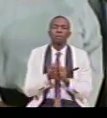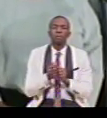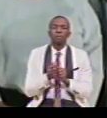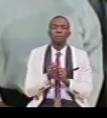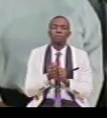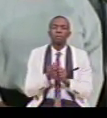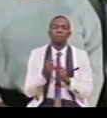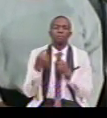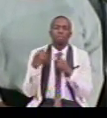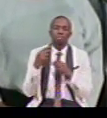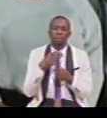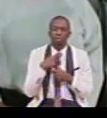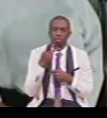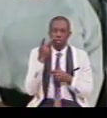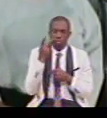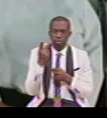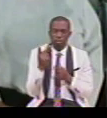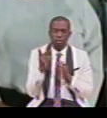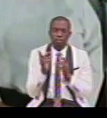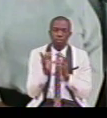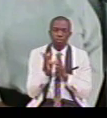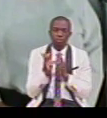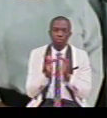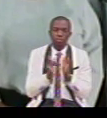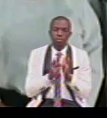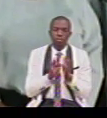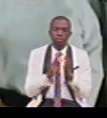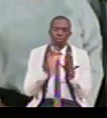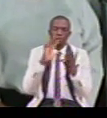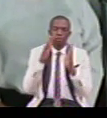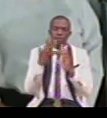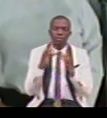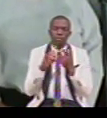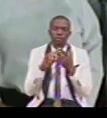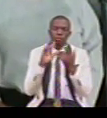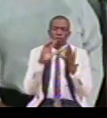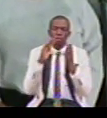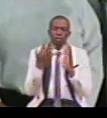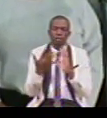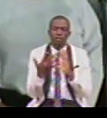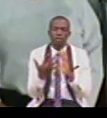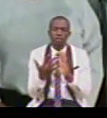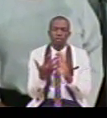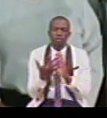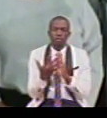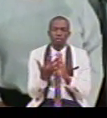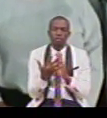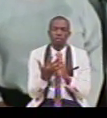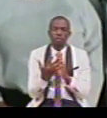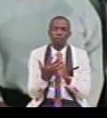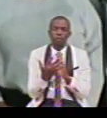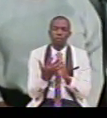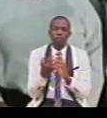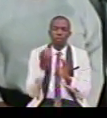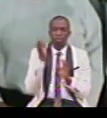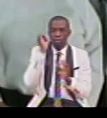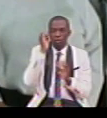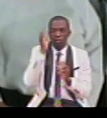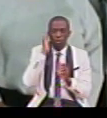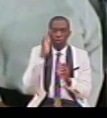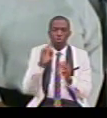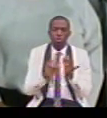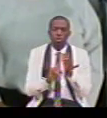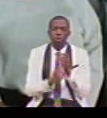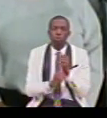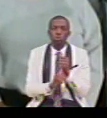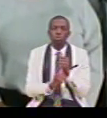Jesus face to face he will hold me